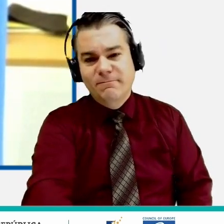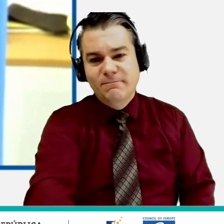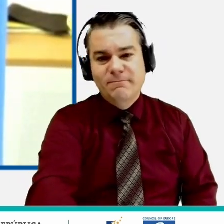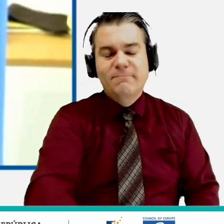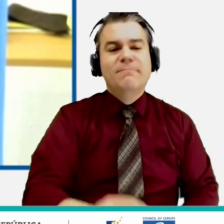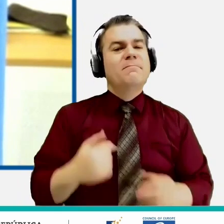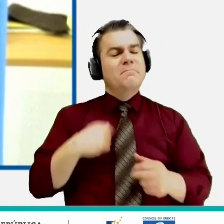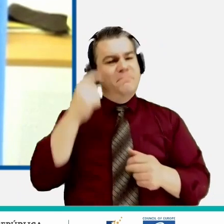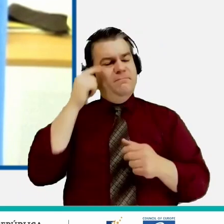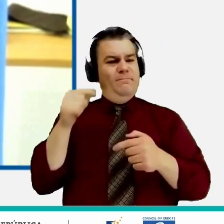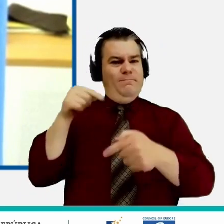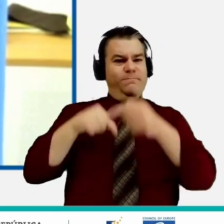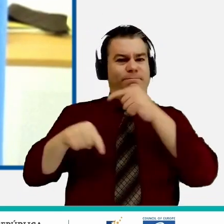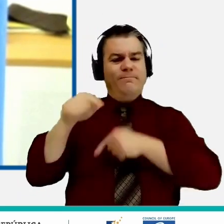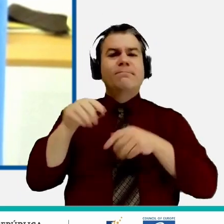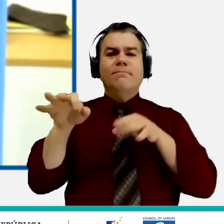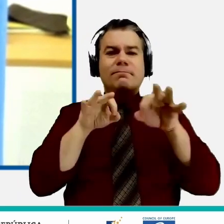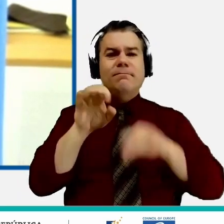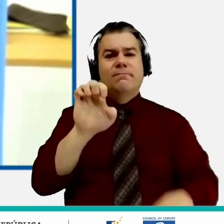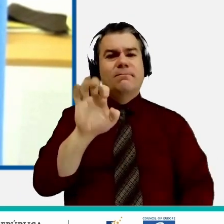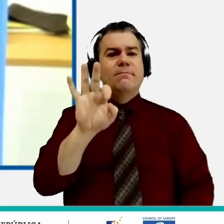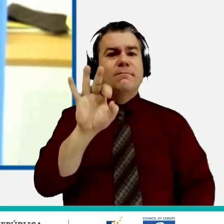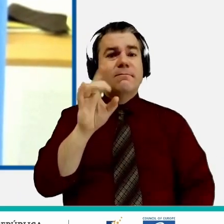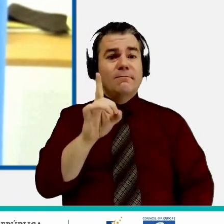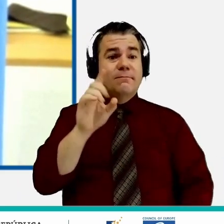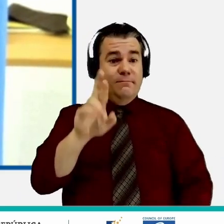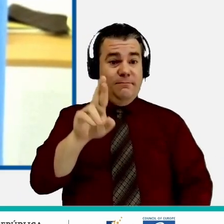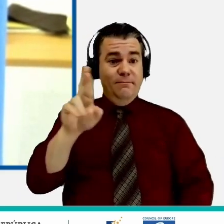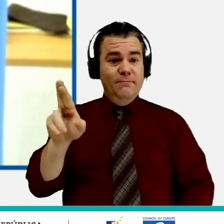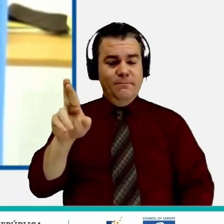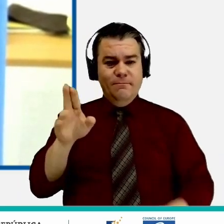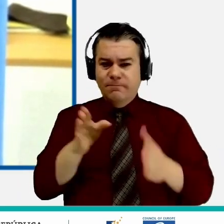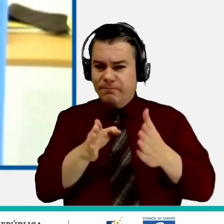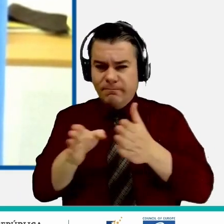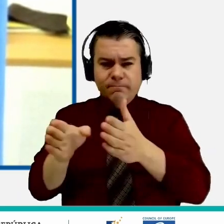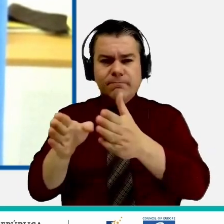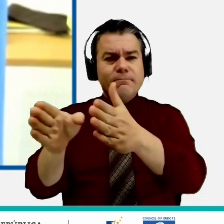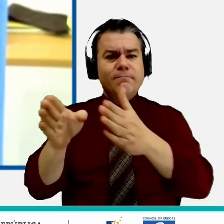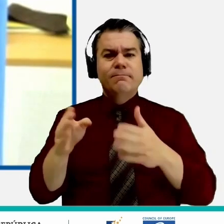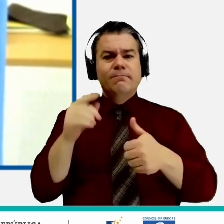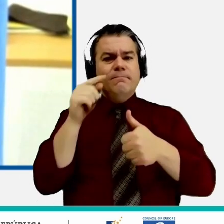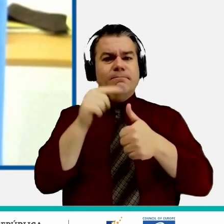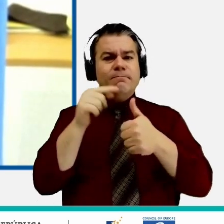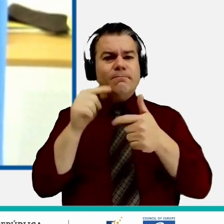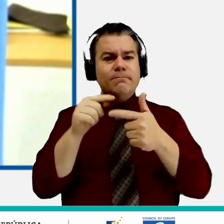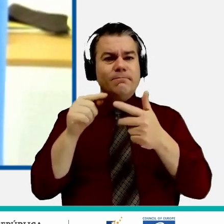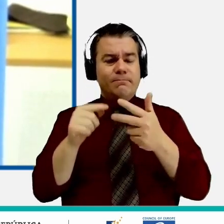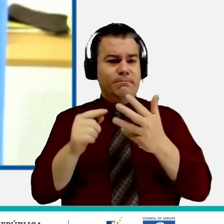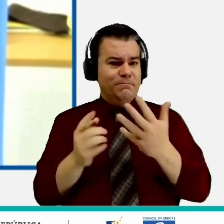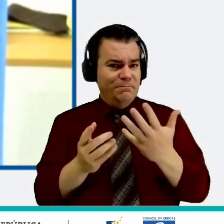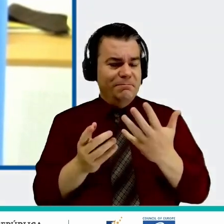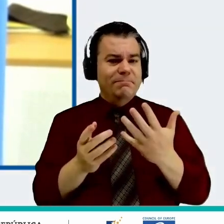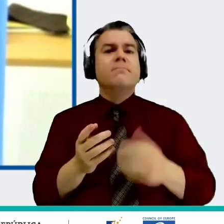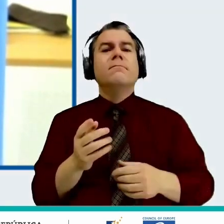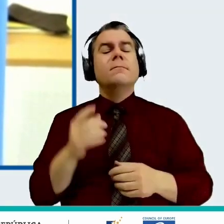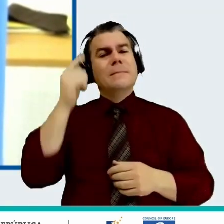EFDRR roadmap. I'd like to start by noting a more general point that with growing impacts of climate